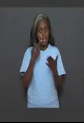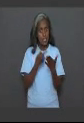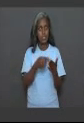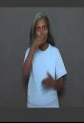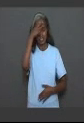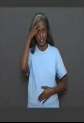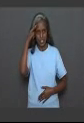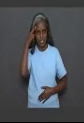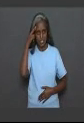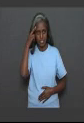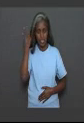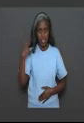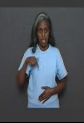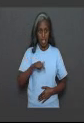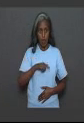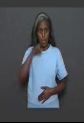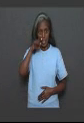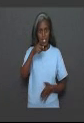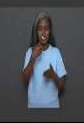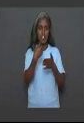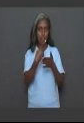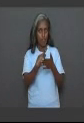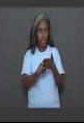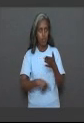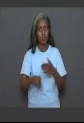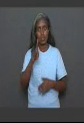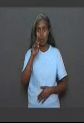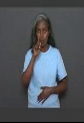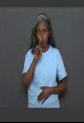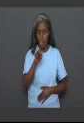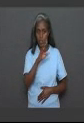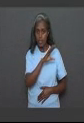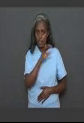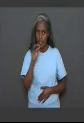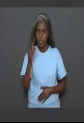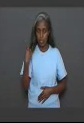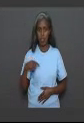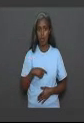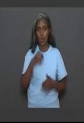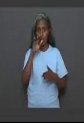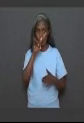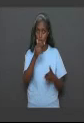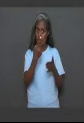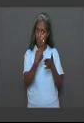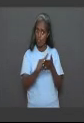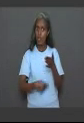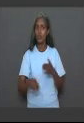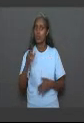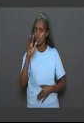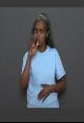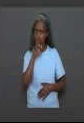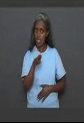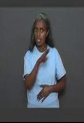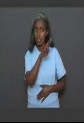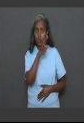In this case, our x value is 1 and our y value